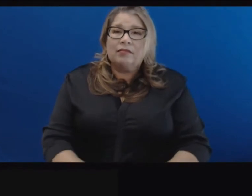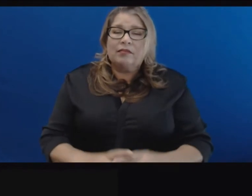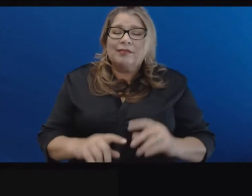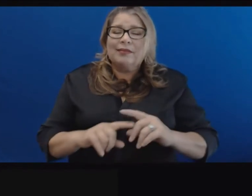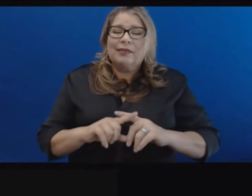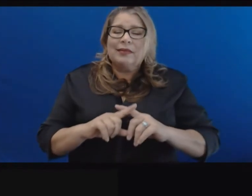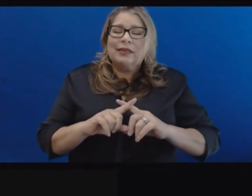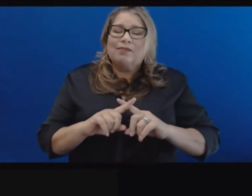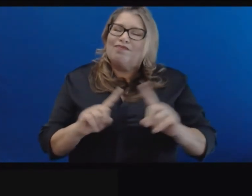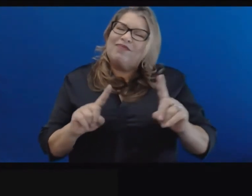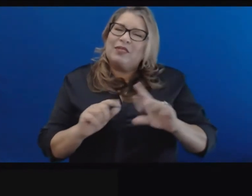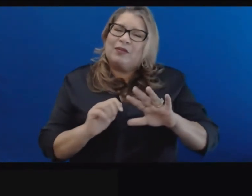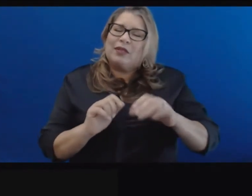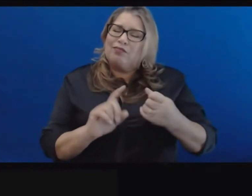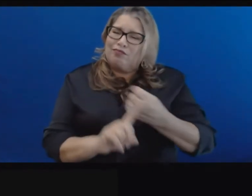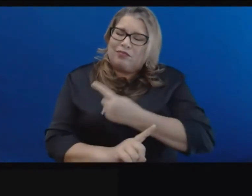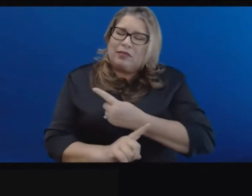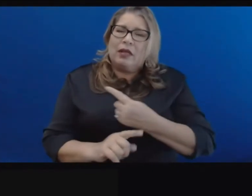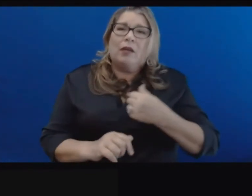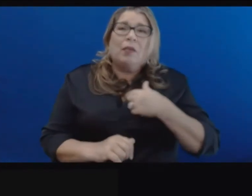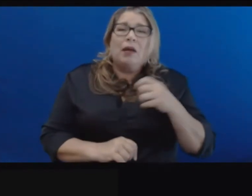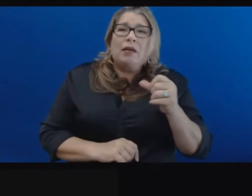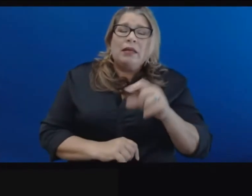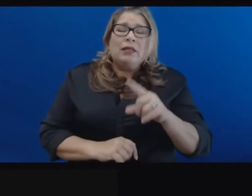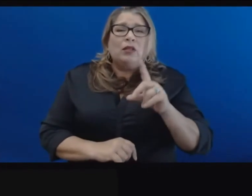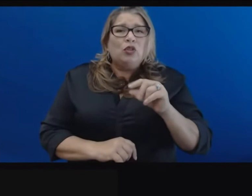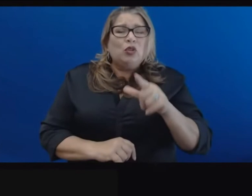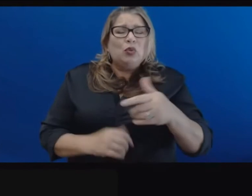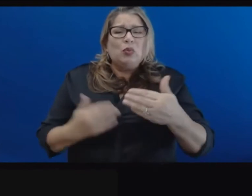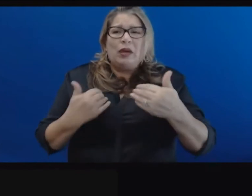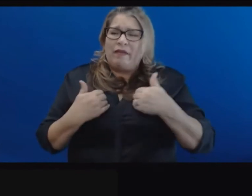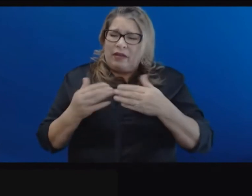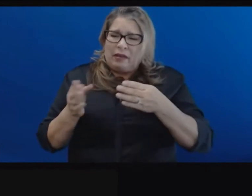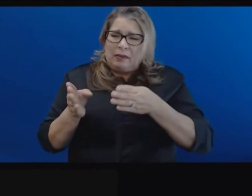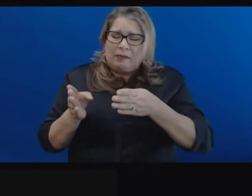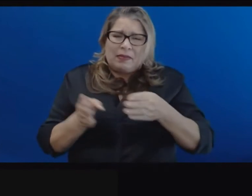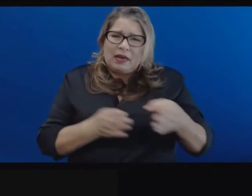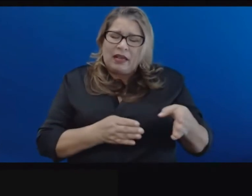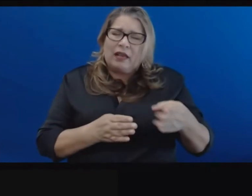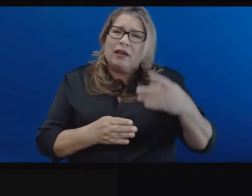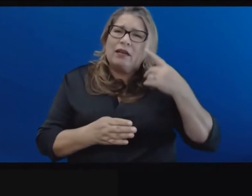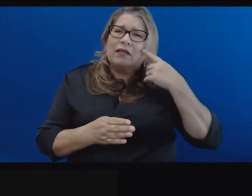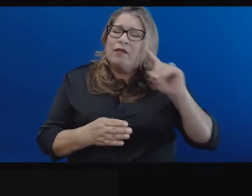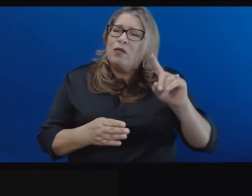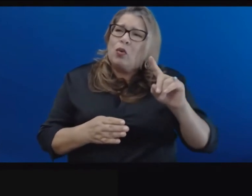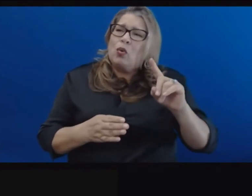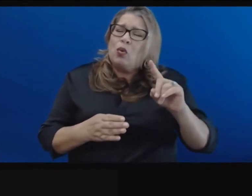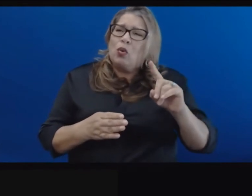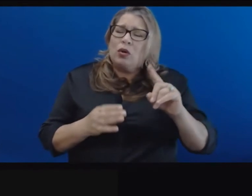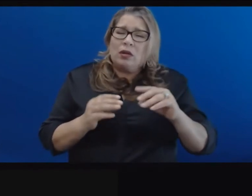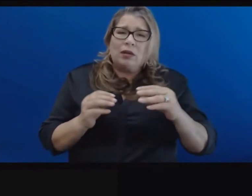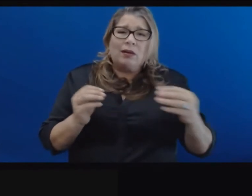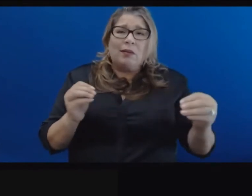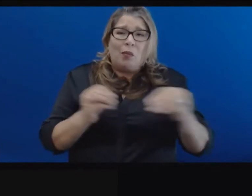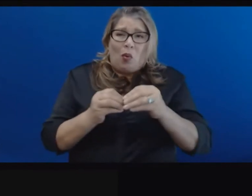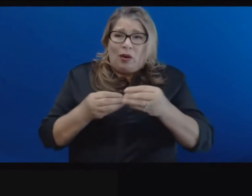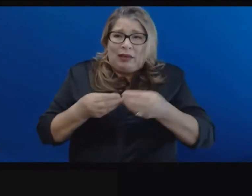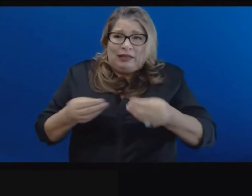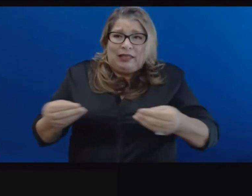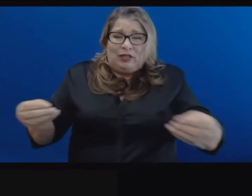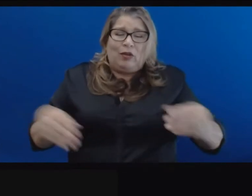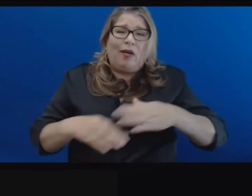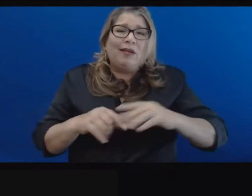more transmissible variant of the virus takes off there? And I guess, what would that look like if you had even more transmission on top of where you're